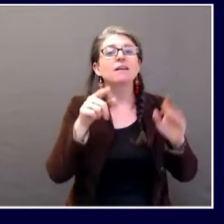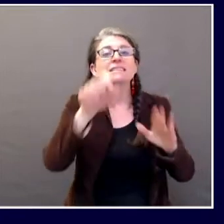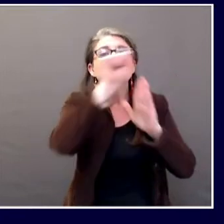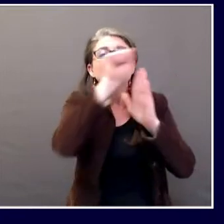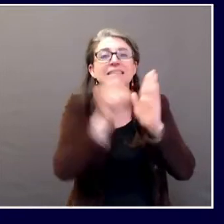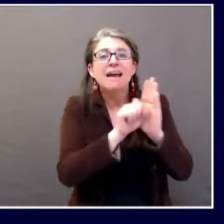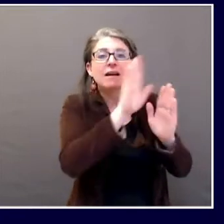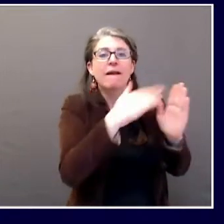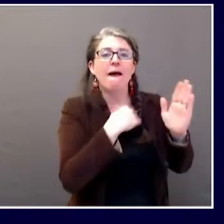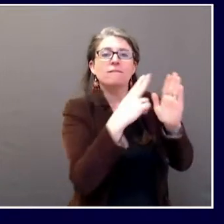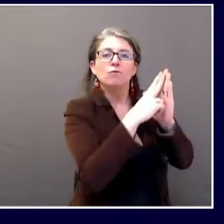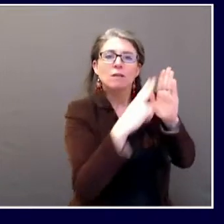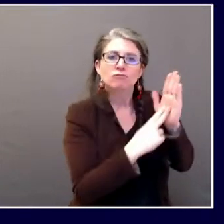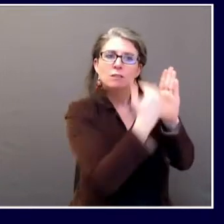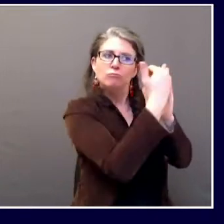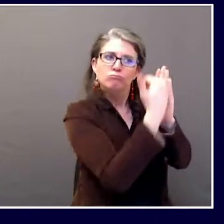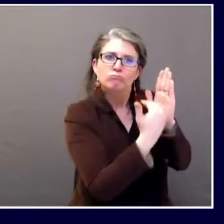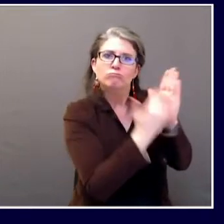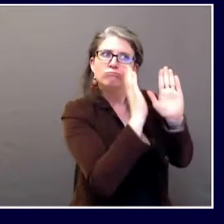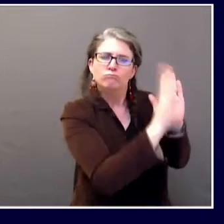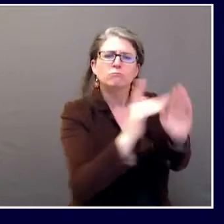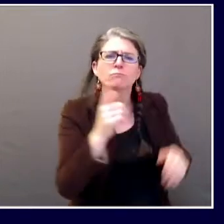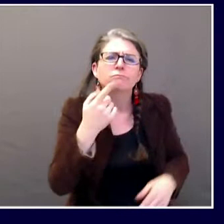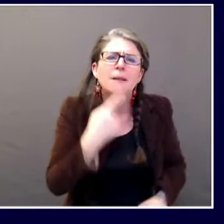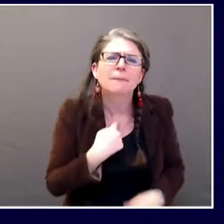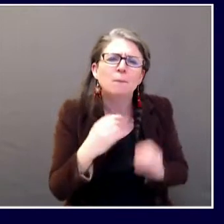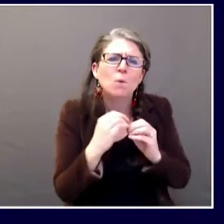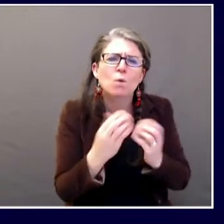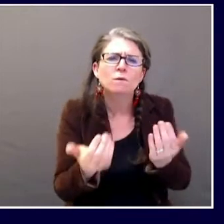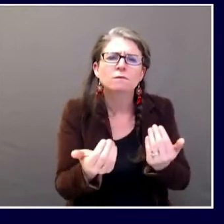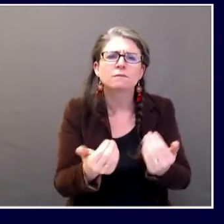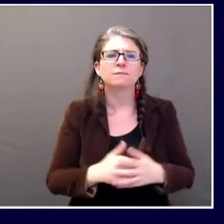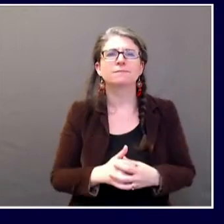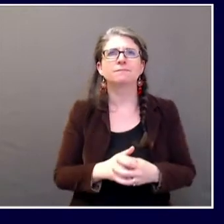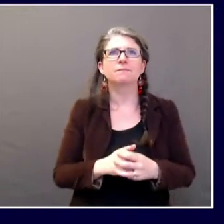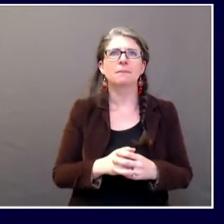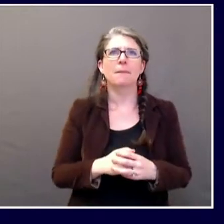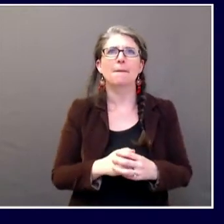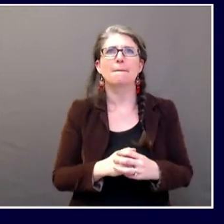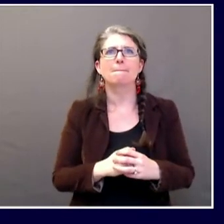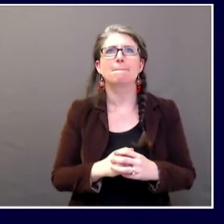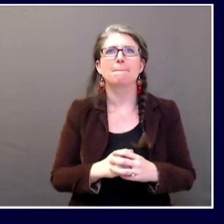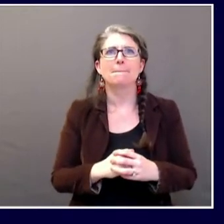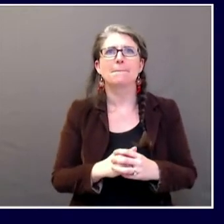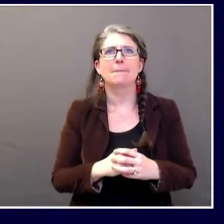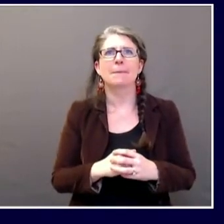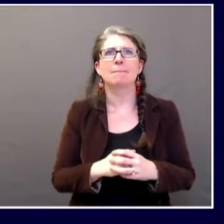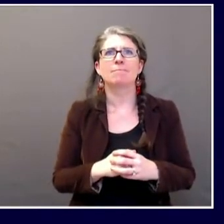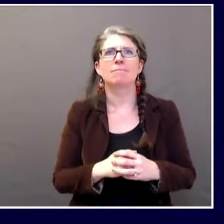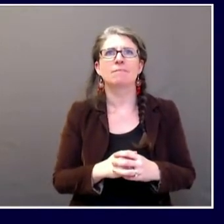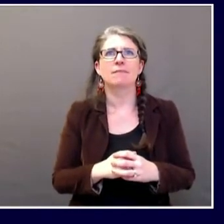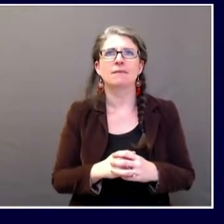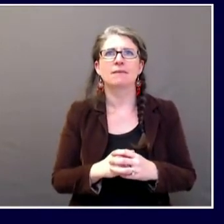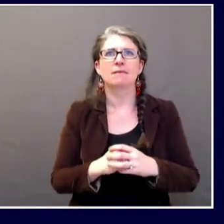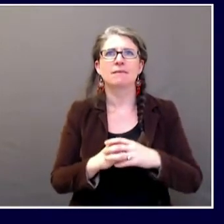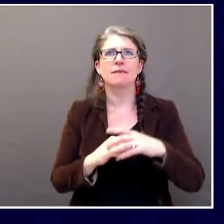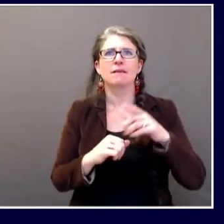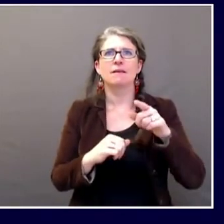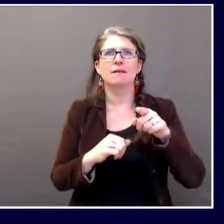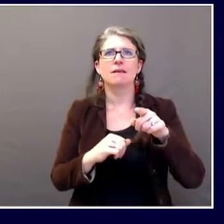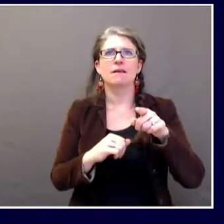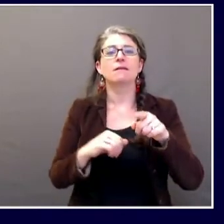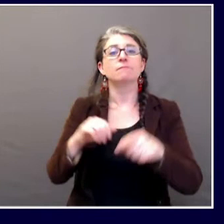be a uniform platform across the state, across all the states, that would streamline the registration